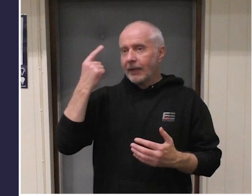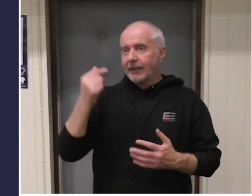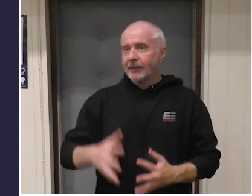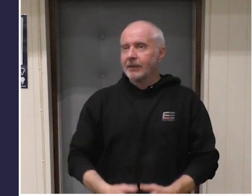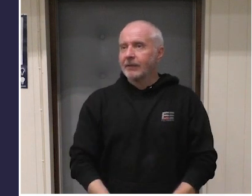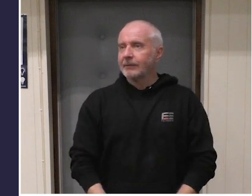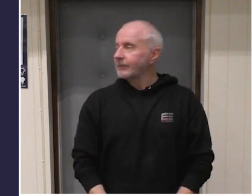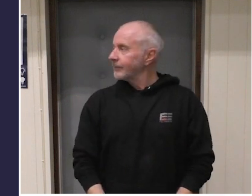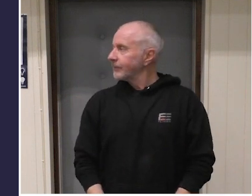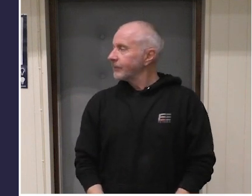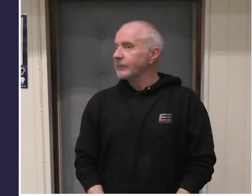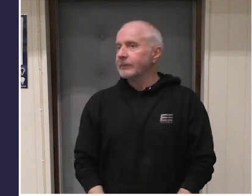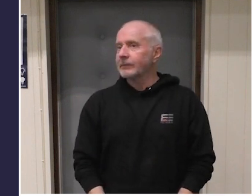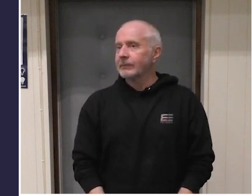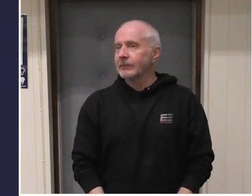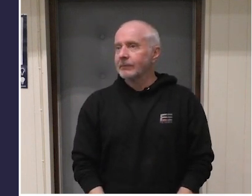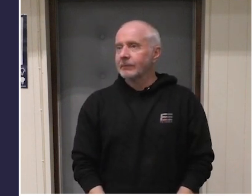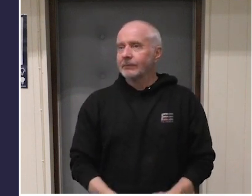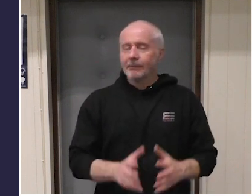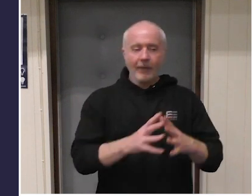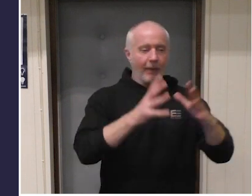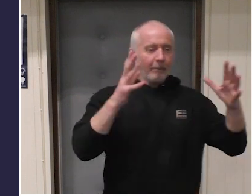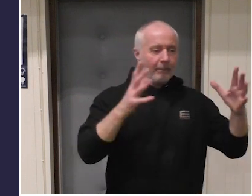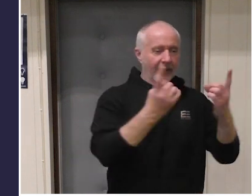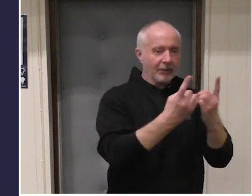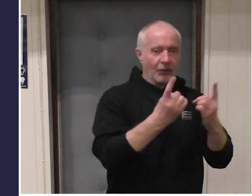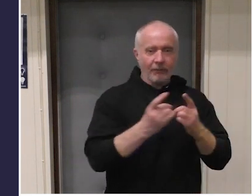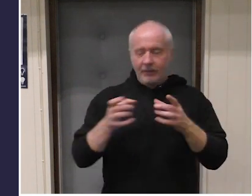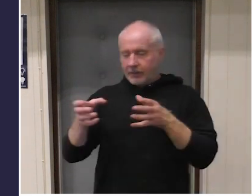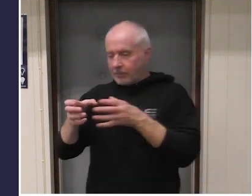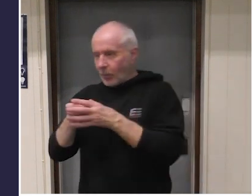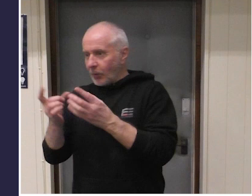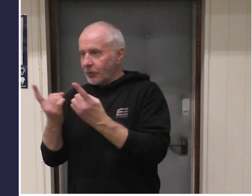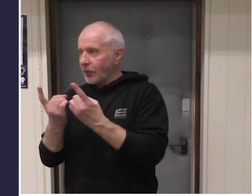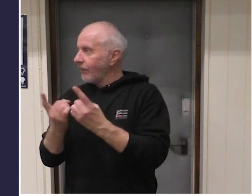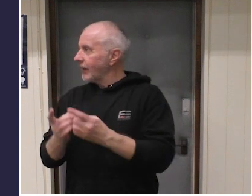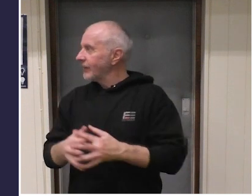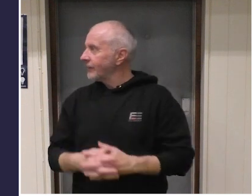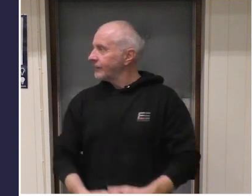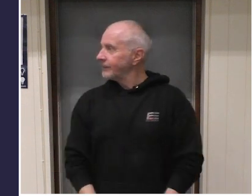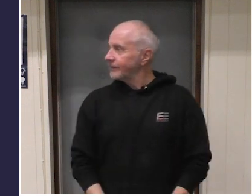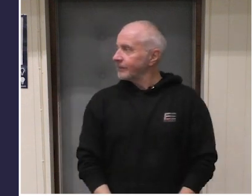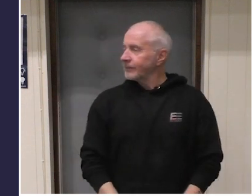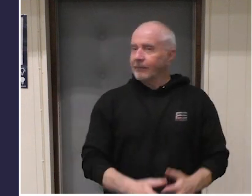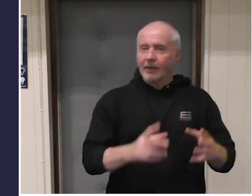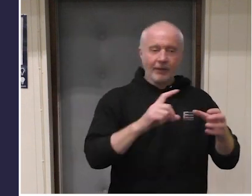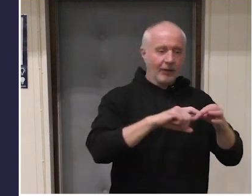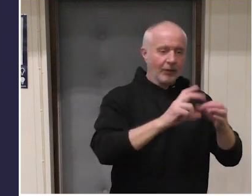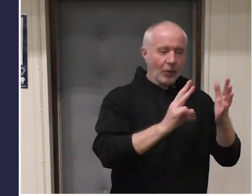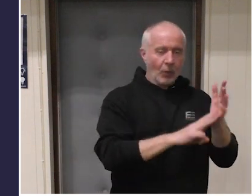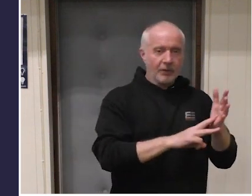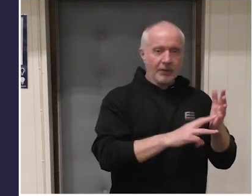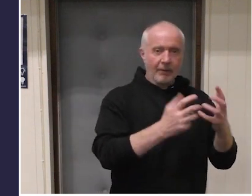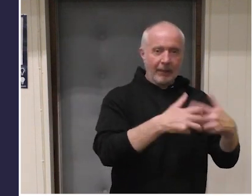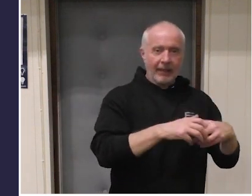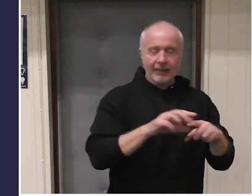stuff, small stuff. Big stuff, small stuff. Big stuff, small stuff. You mean like going from quantum mechanics to